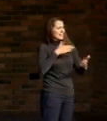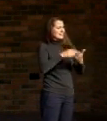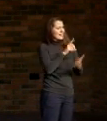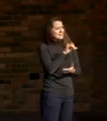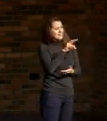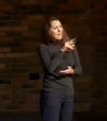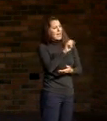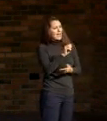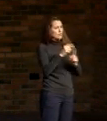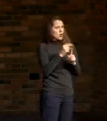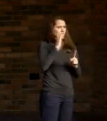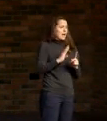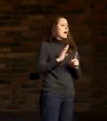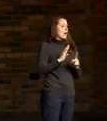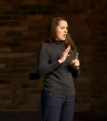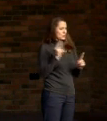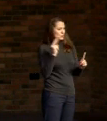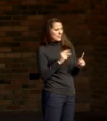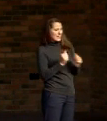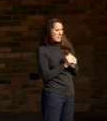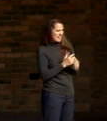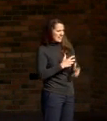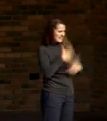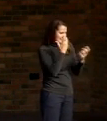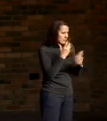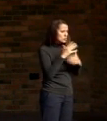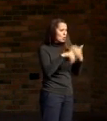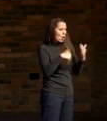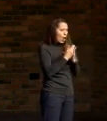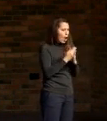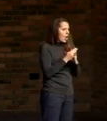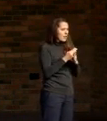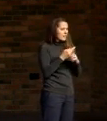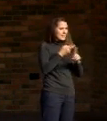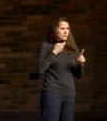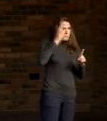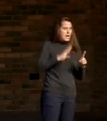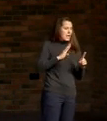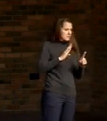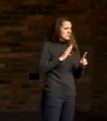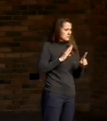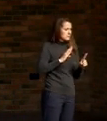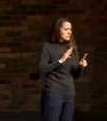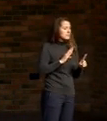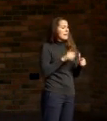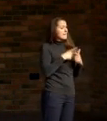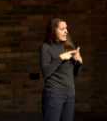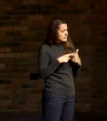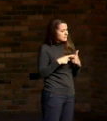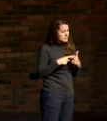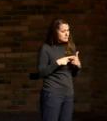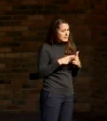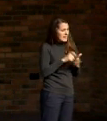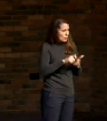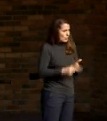God, treating with contempt all that emanates from God." And then he